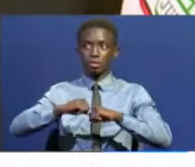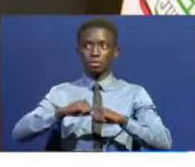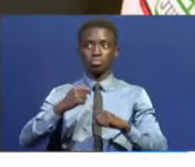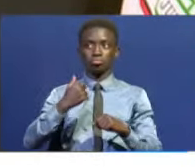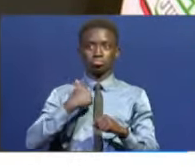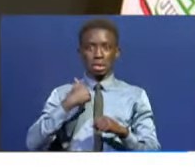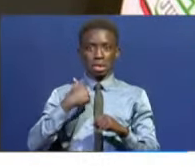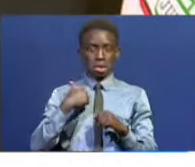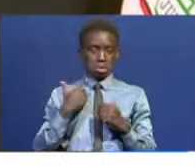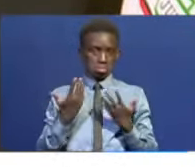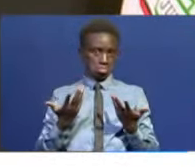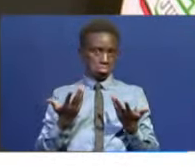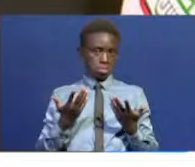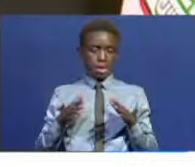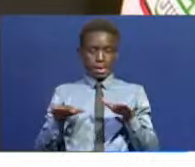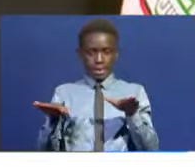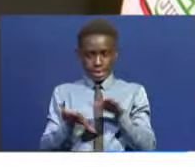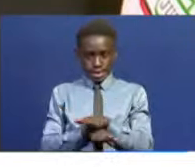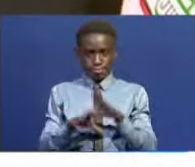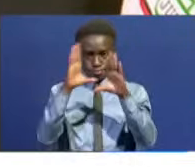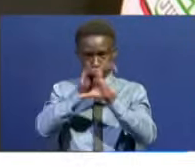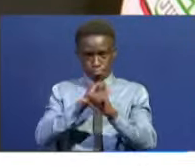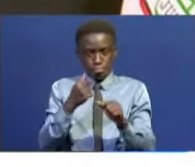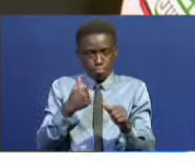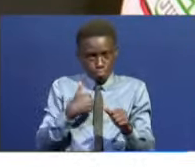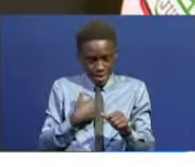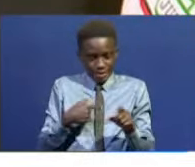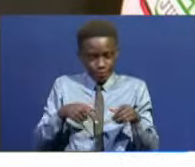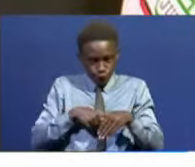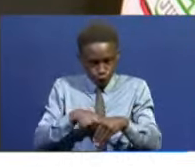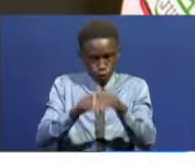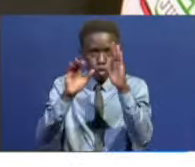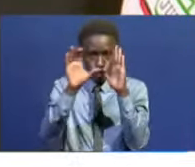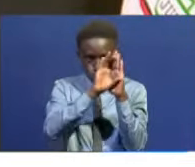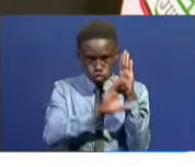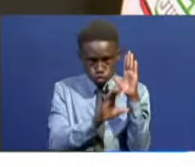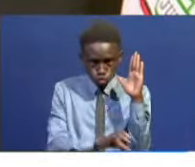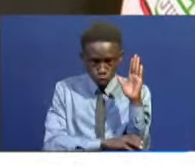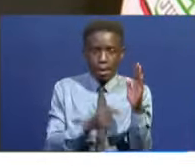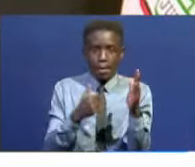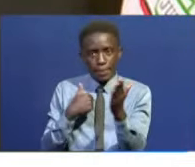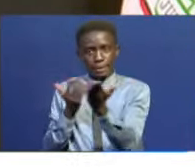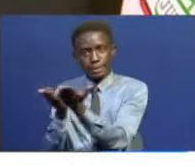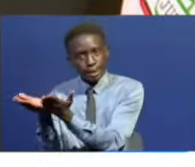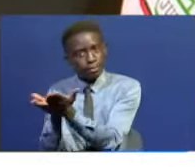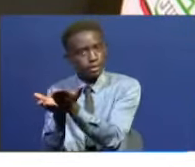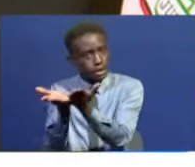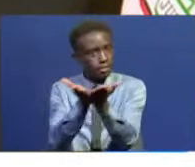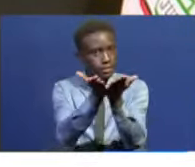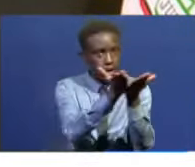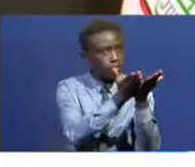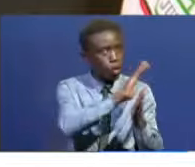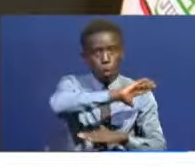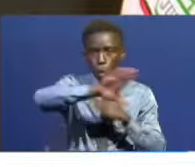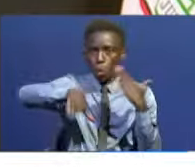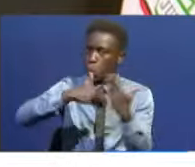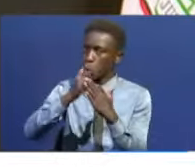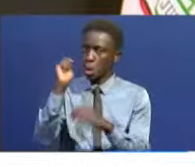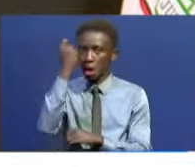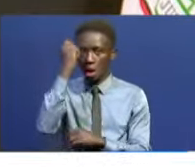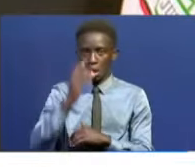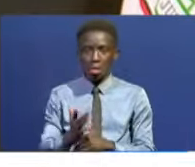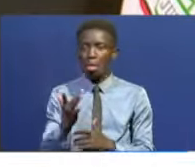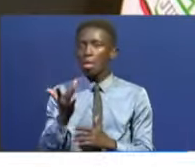of Kenya, I went out of my way, as required by the Constitution of Kenya, to serve all Kenyans regardless of their political preferences during